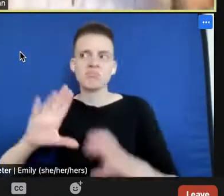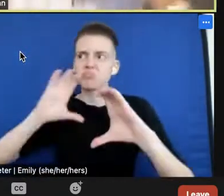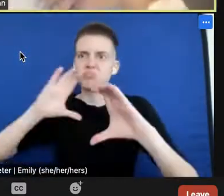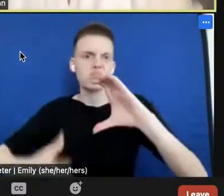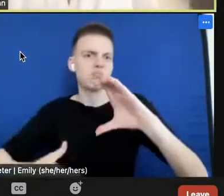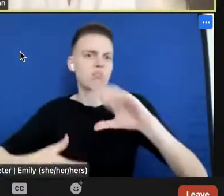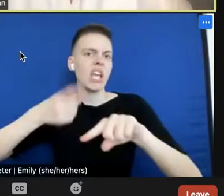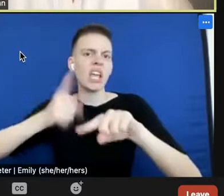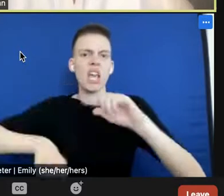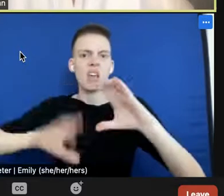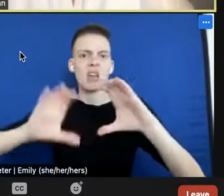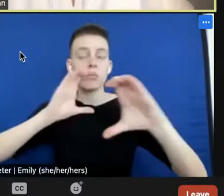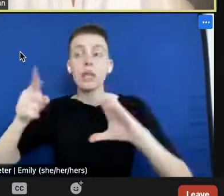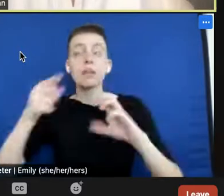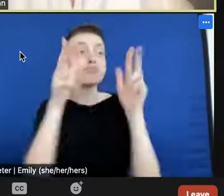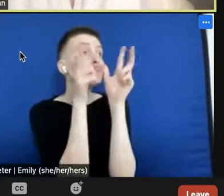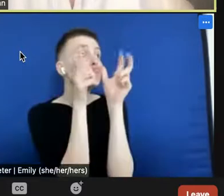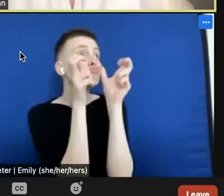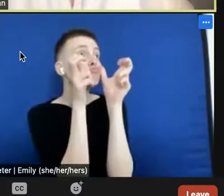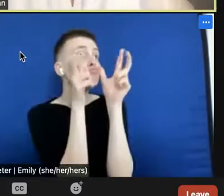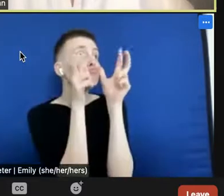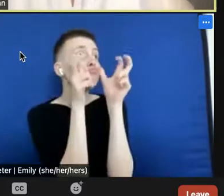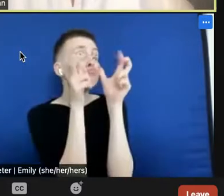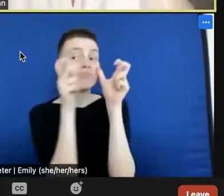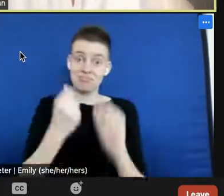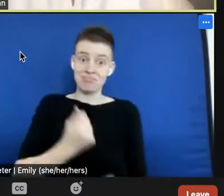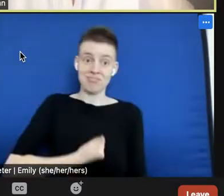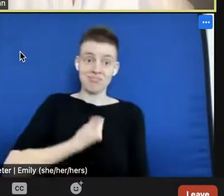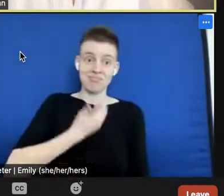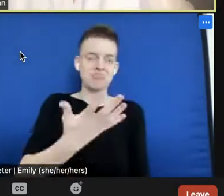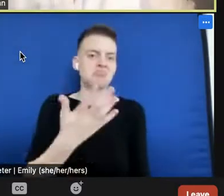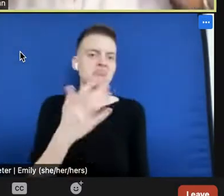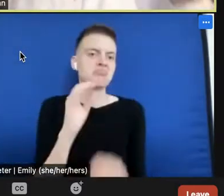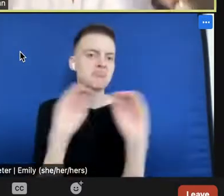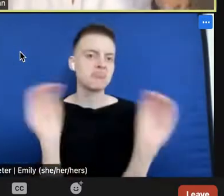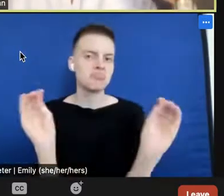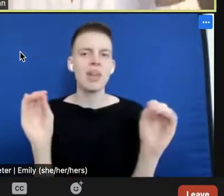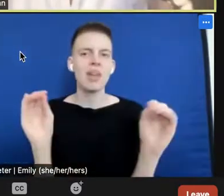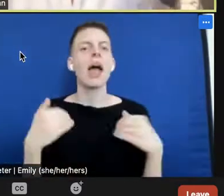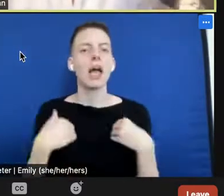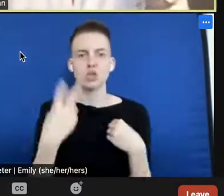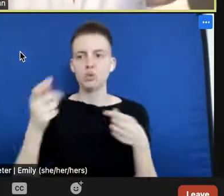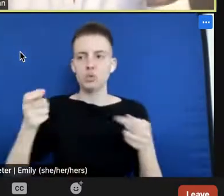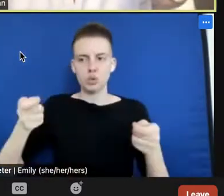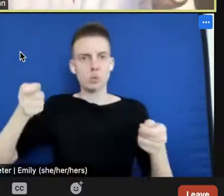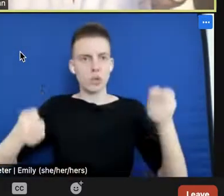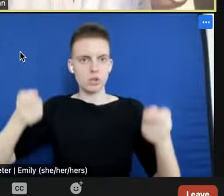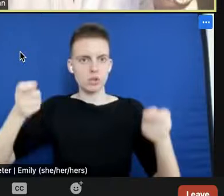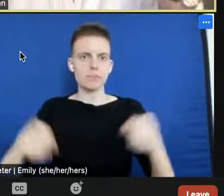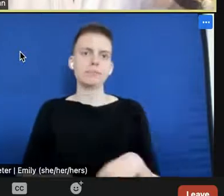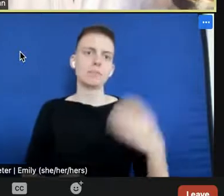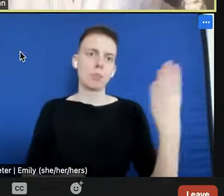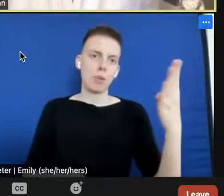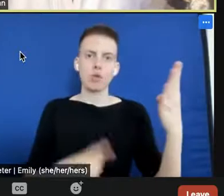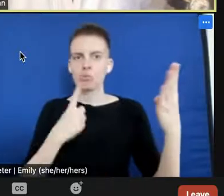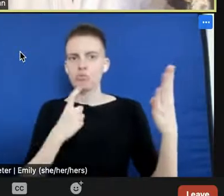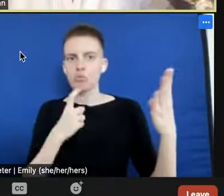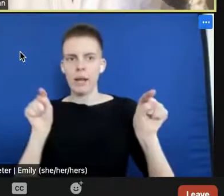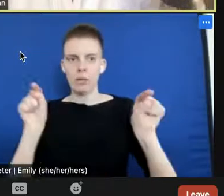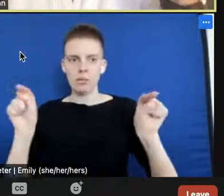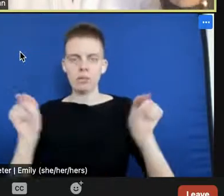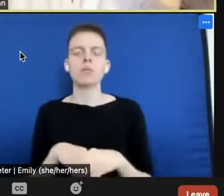great receptive language, can't make his needs known. These 2 switches, and on the switches, one was blue and one was red, and